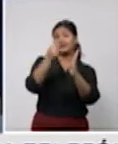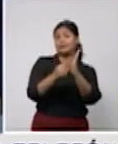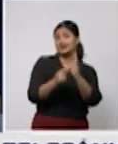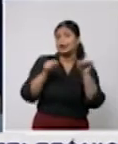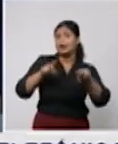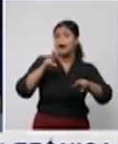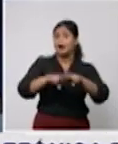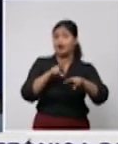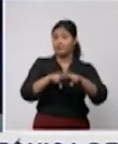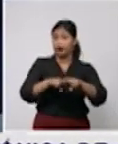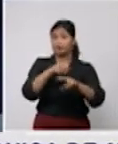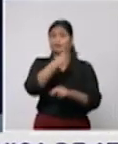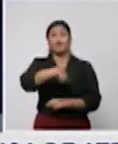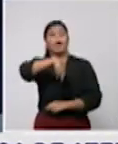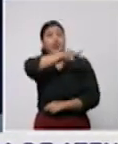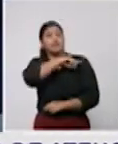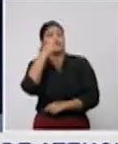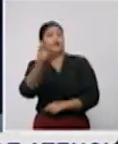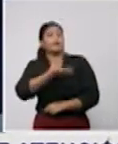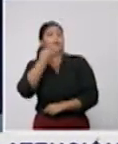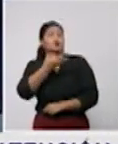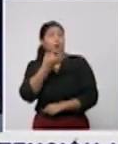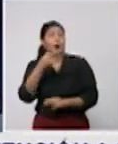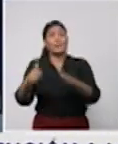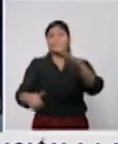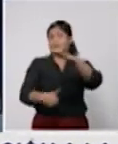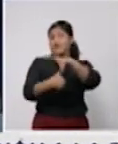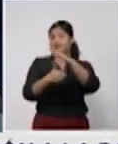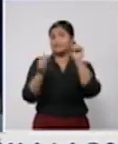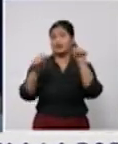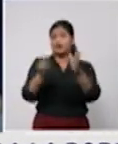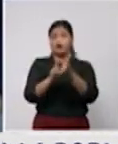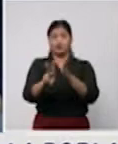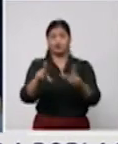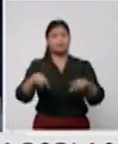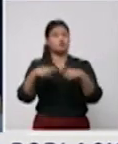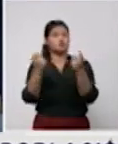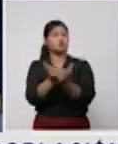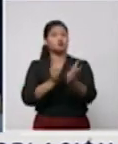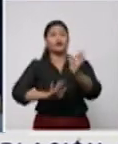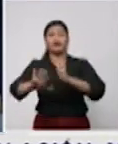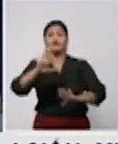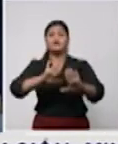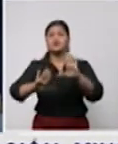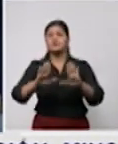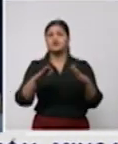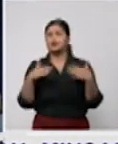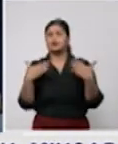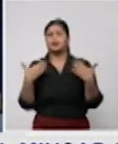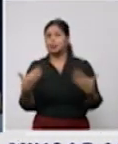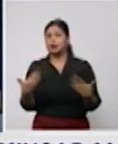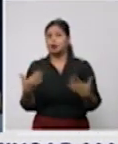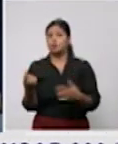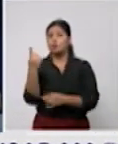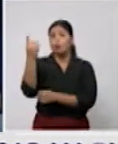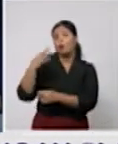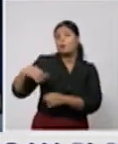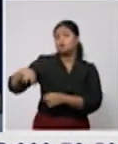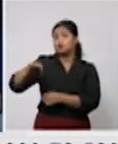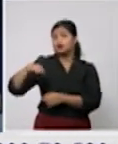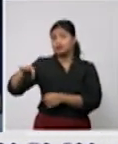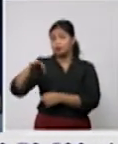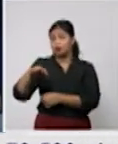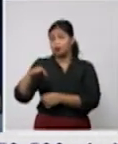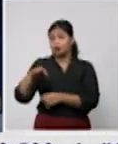greater distance between municipalities, in Havana, different areas are separated by no more than